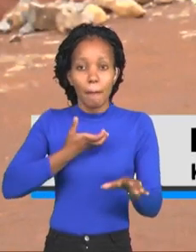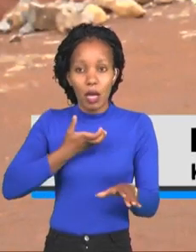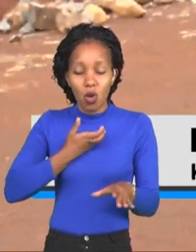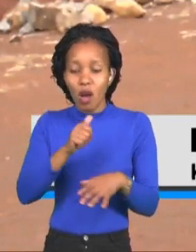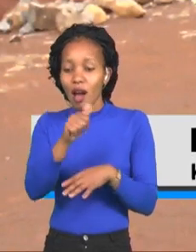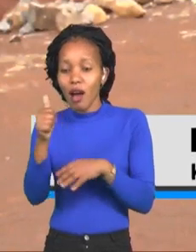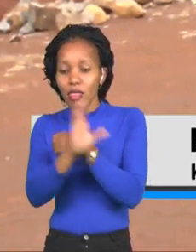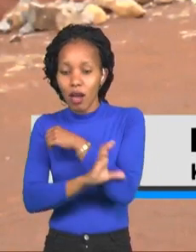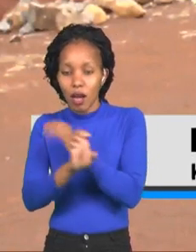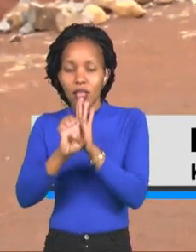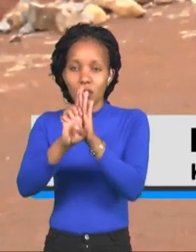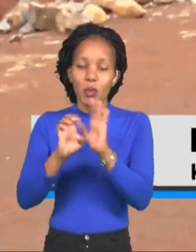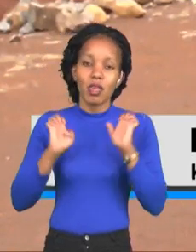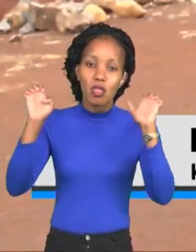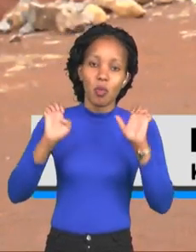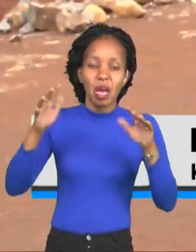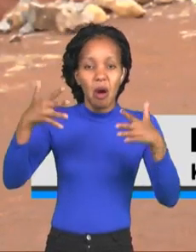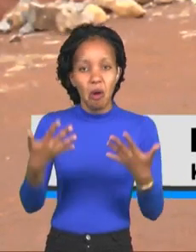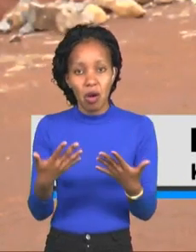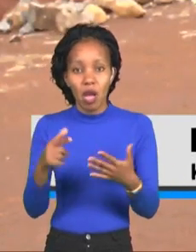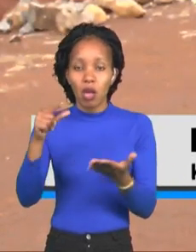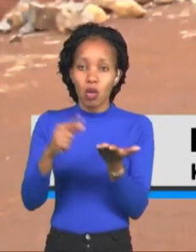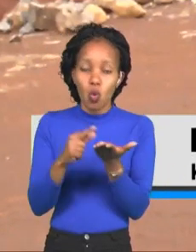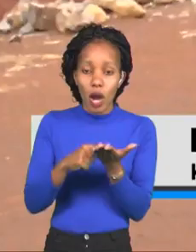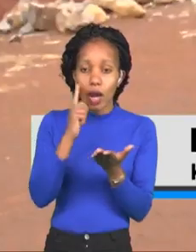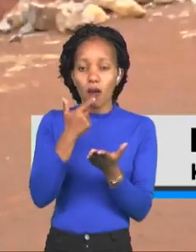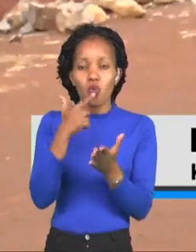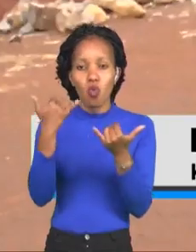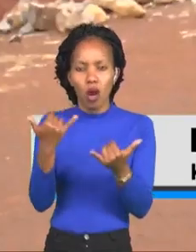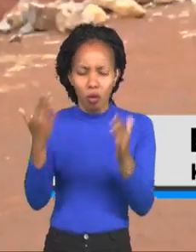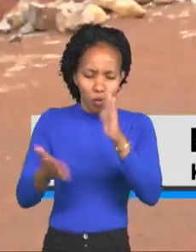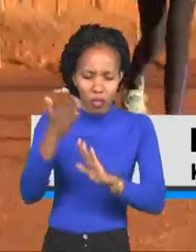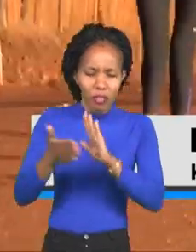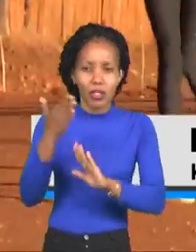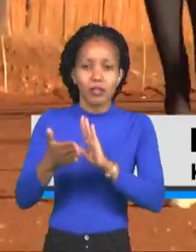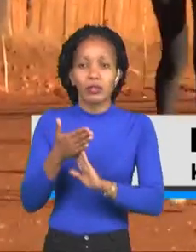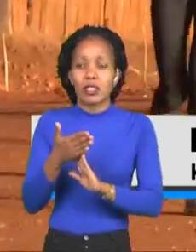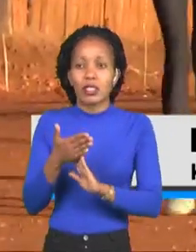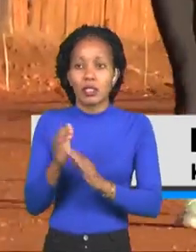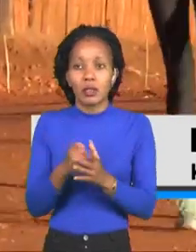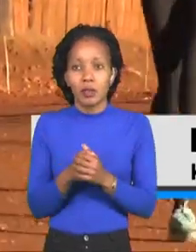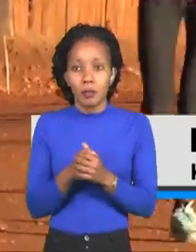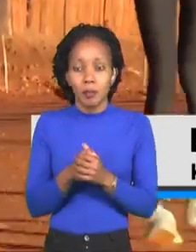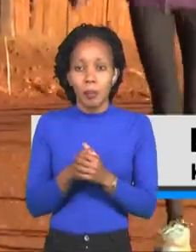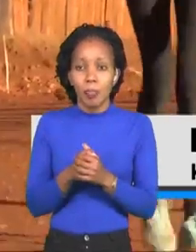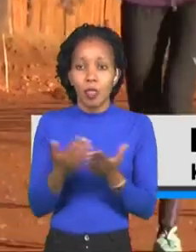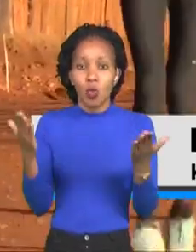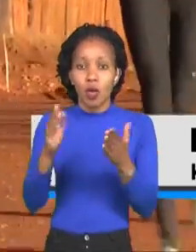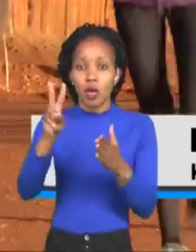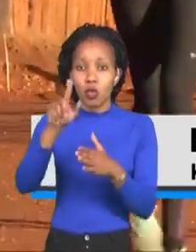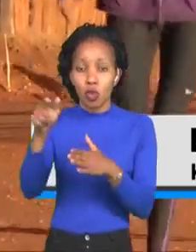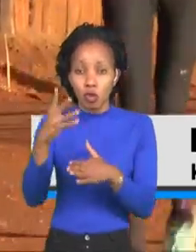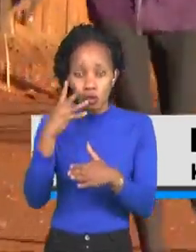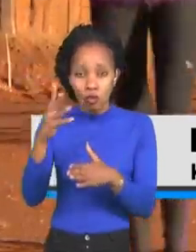other countries like Ethiopia or Ugandans, who are now coming up very fast. Situated some